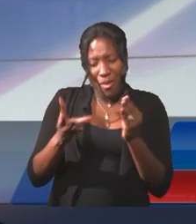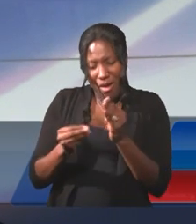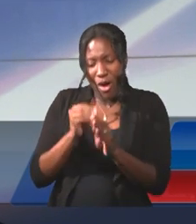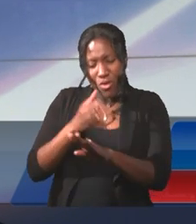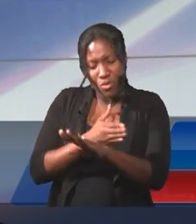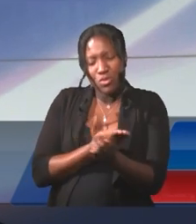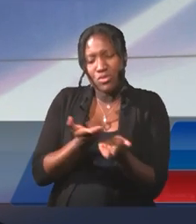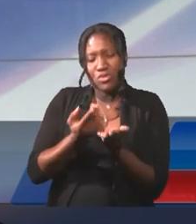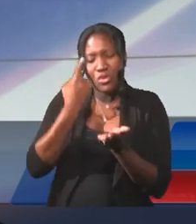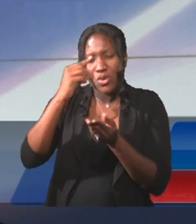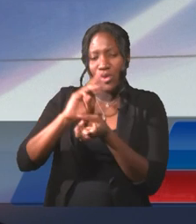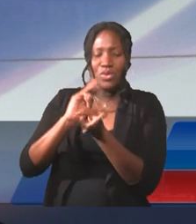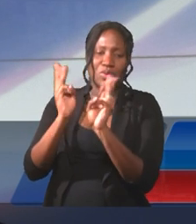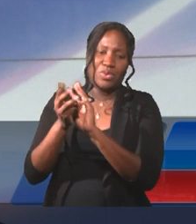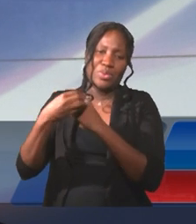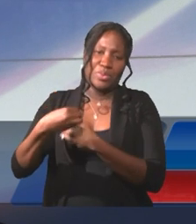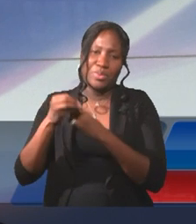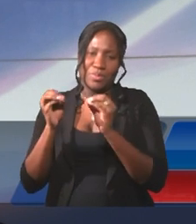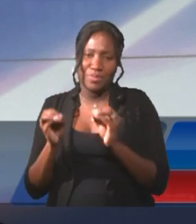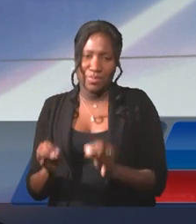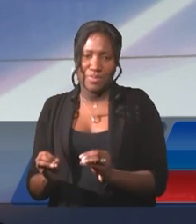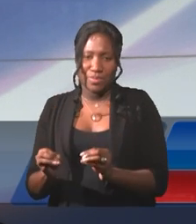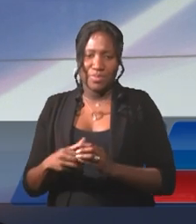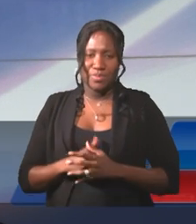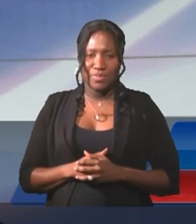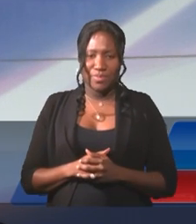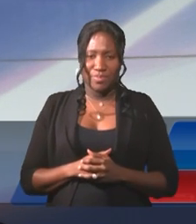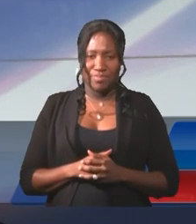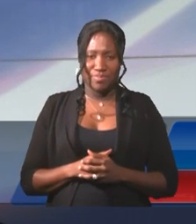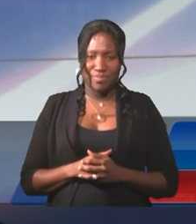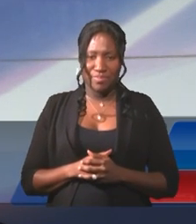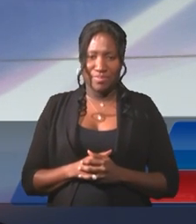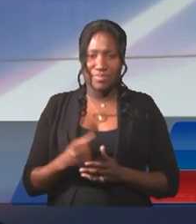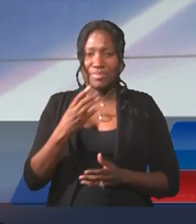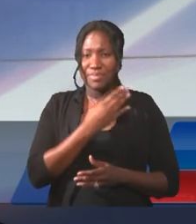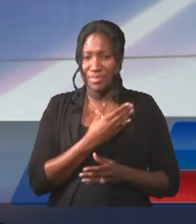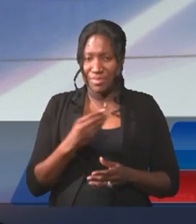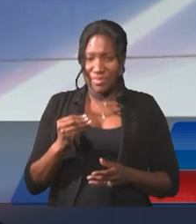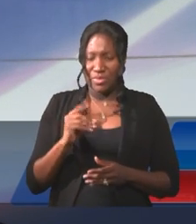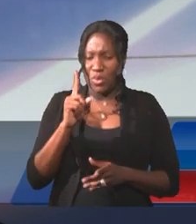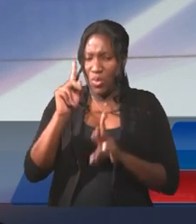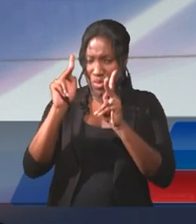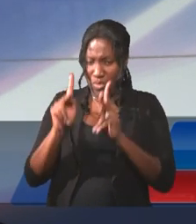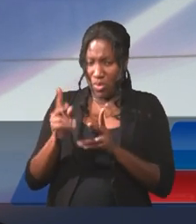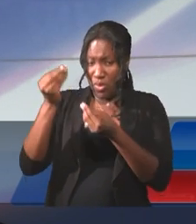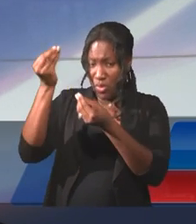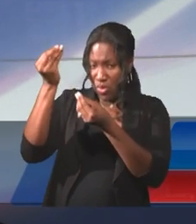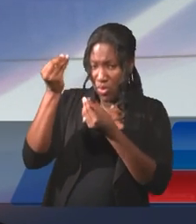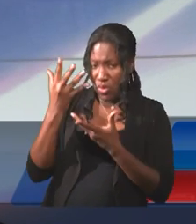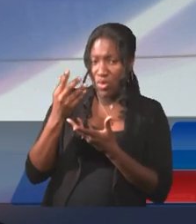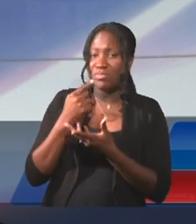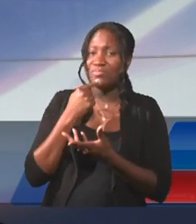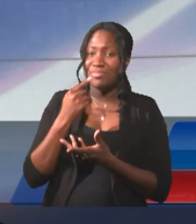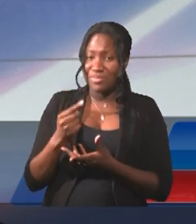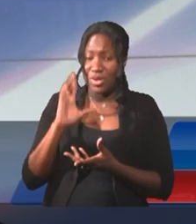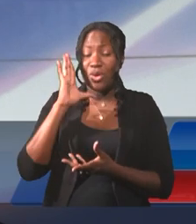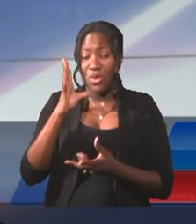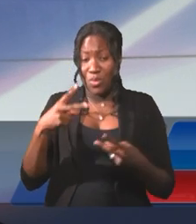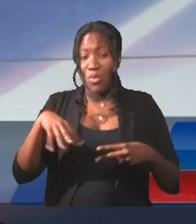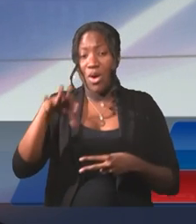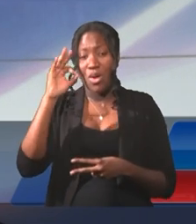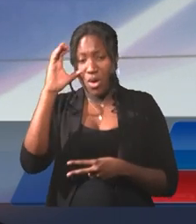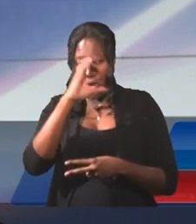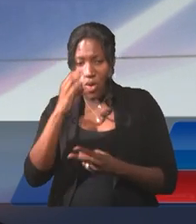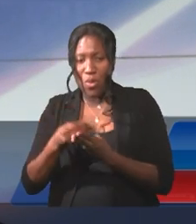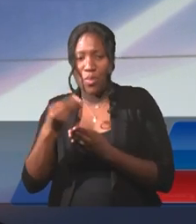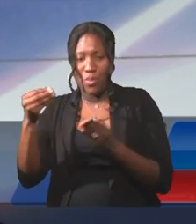in bringing about accurate and timely forecasting tools for the service. And as Sunilala tells us, it's not the last piece of